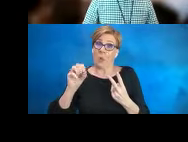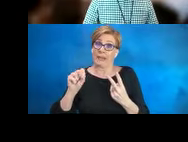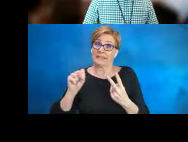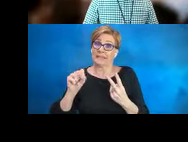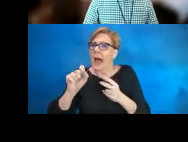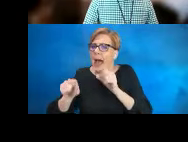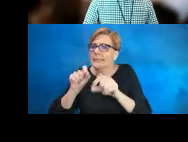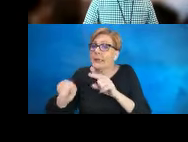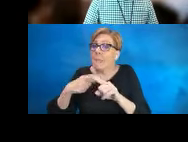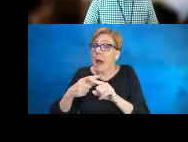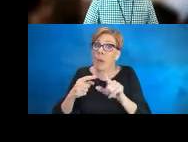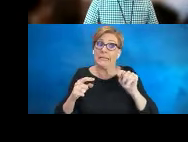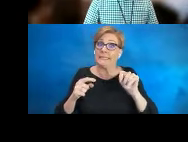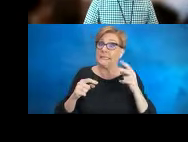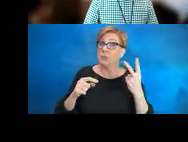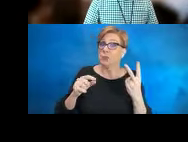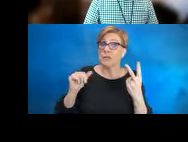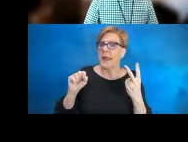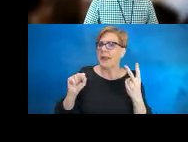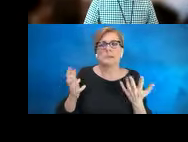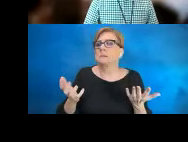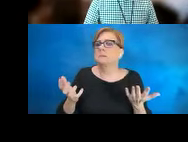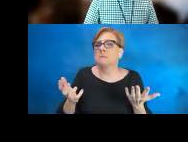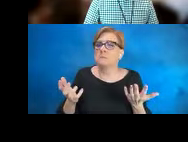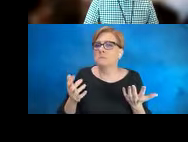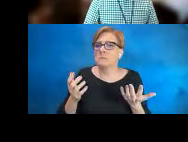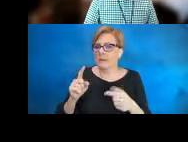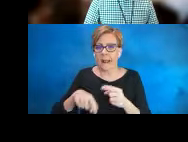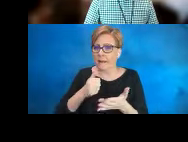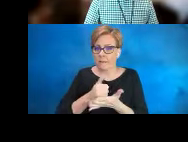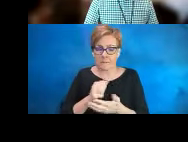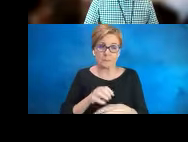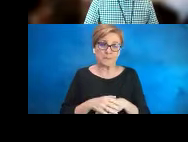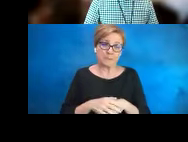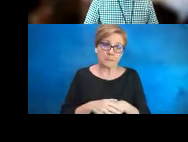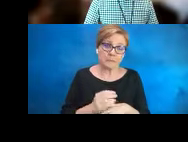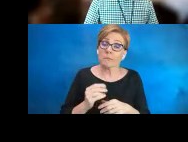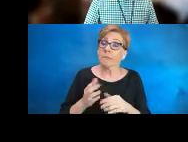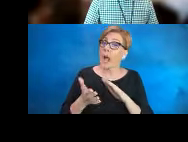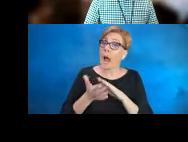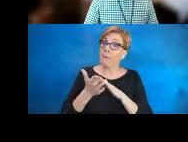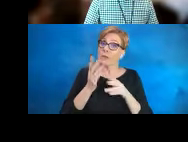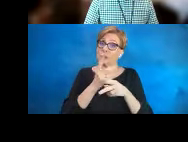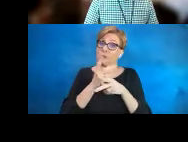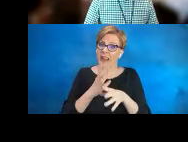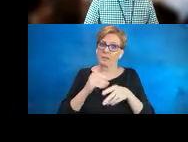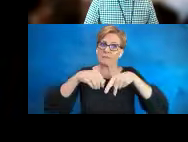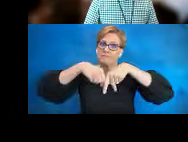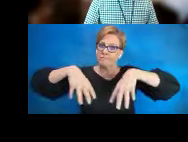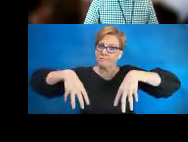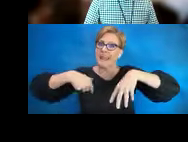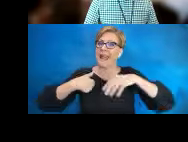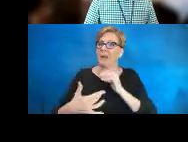help you. Under the operations supervisor, there's sort of three levels, what are called technical experts